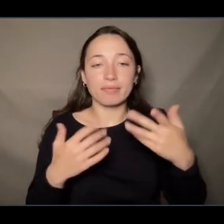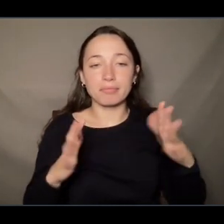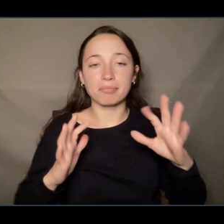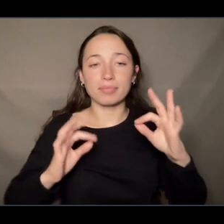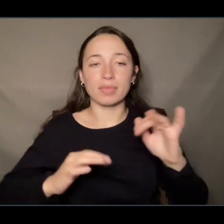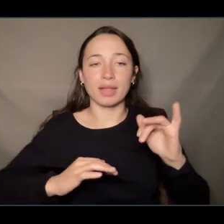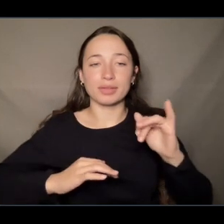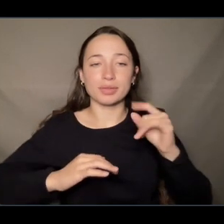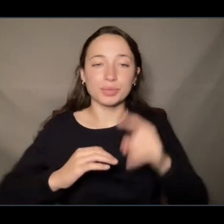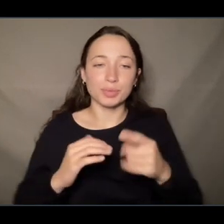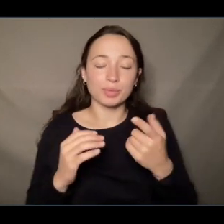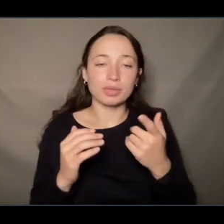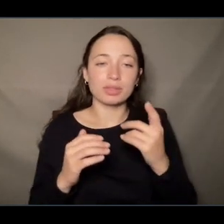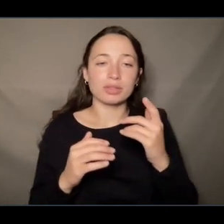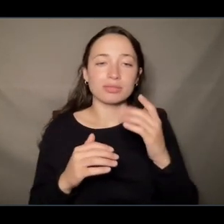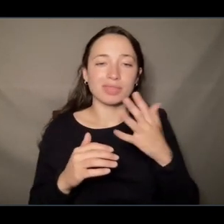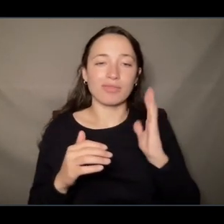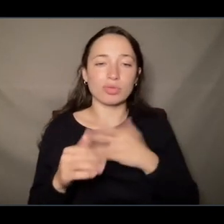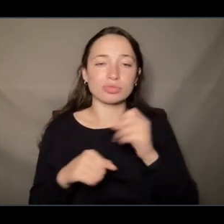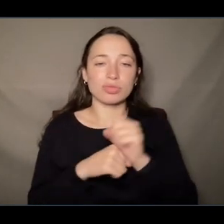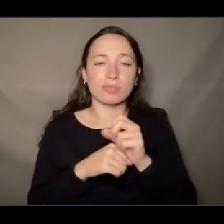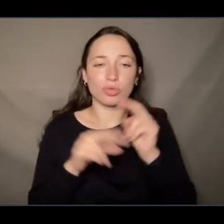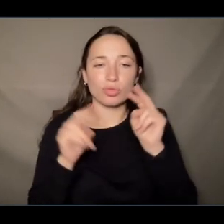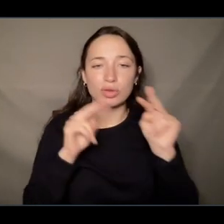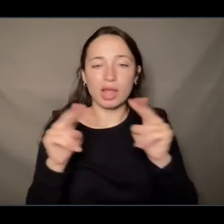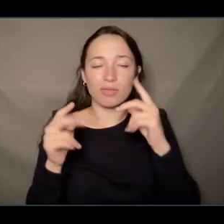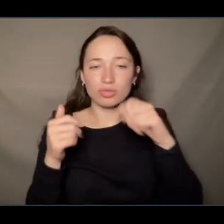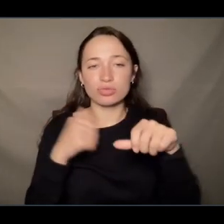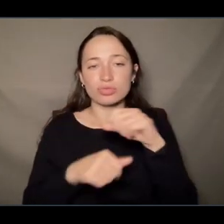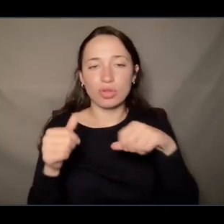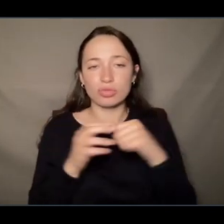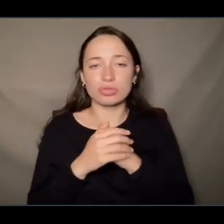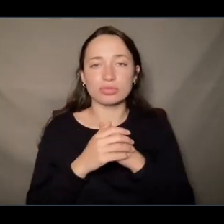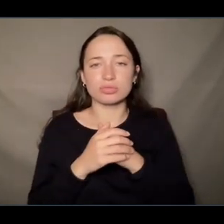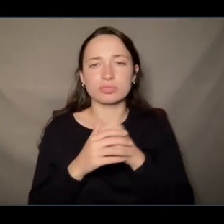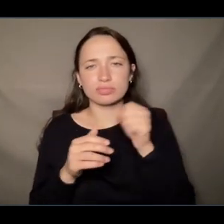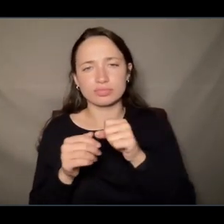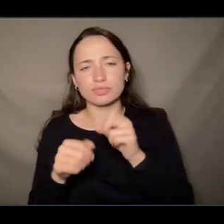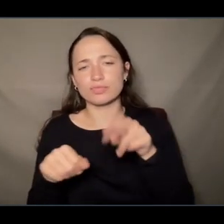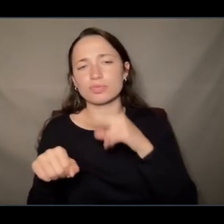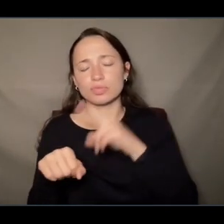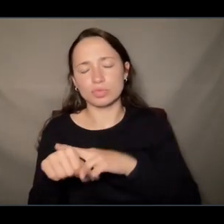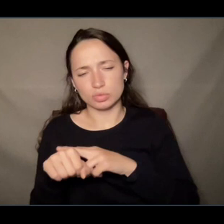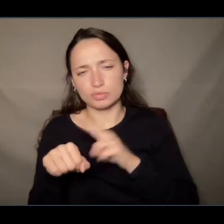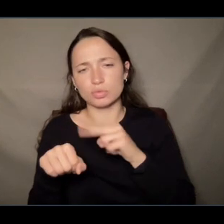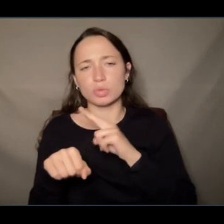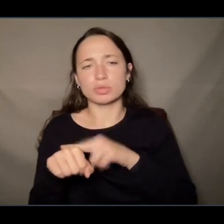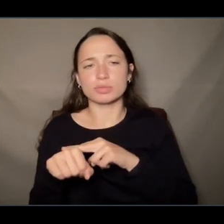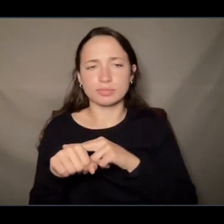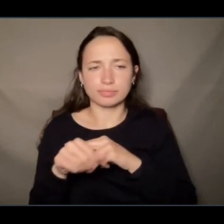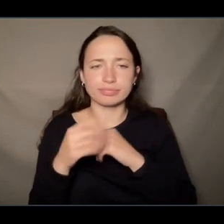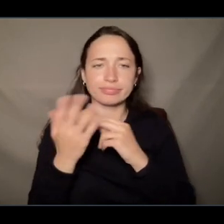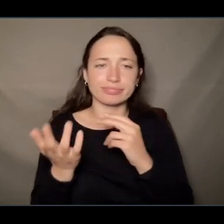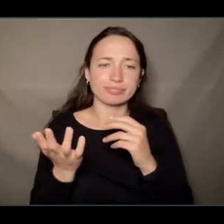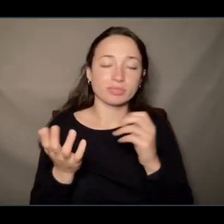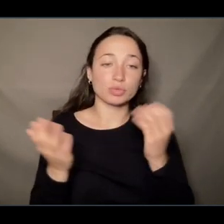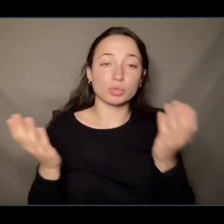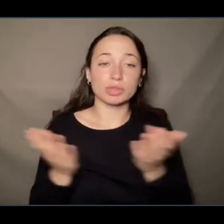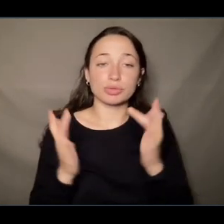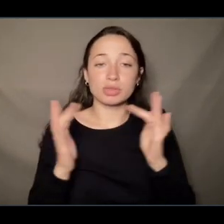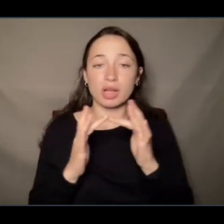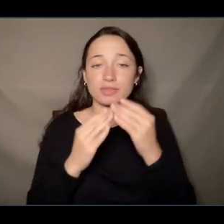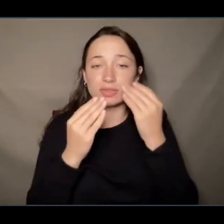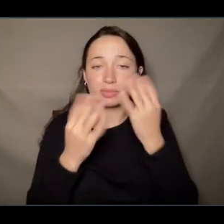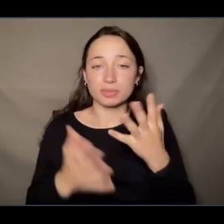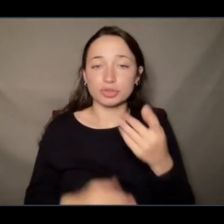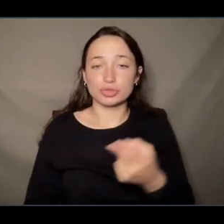as you, and it's kind of our job to look out for each other. Sure, of course. Of course, we don't live by ourselves. So here's the